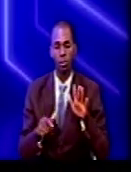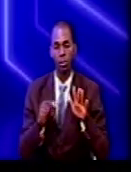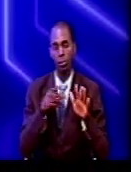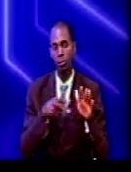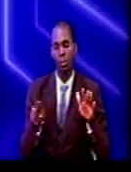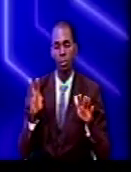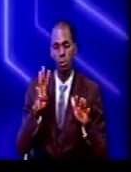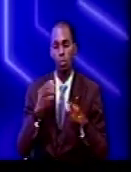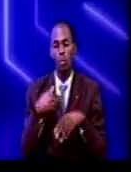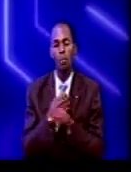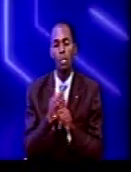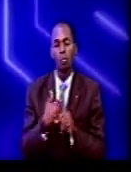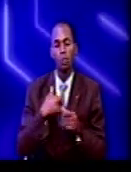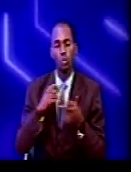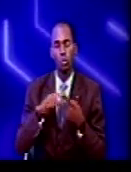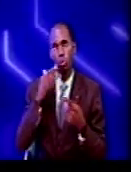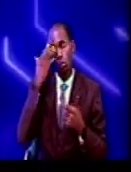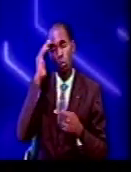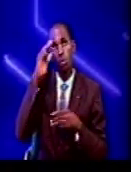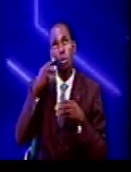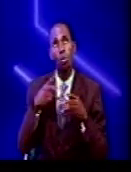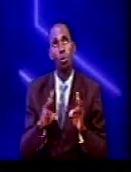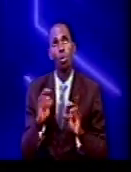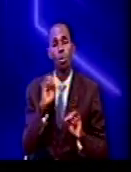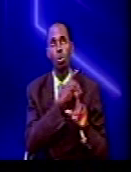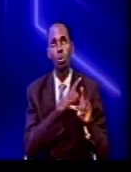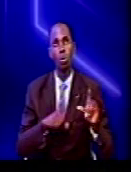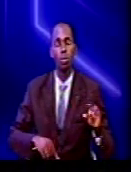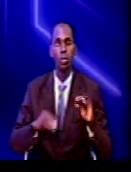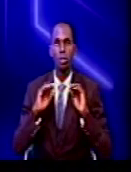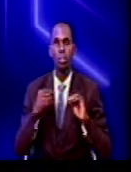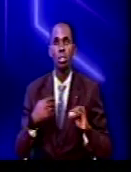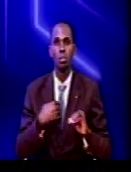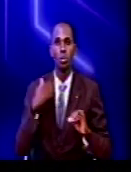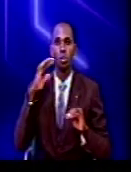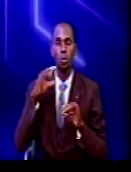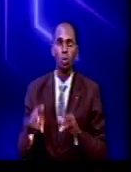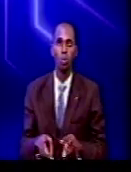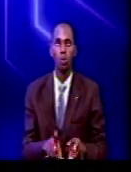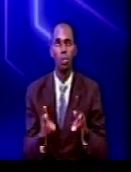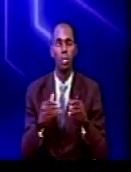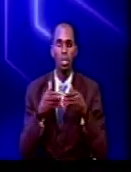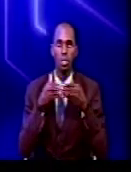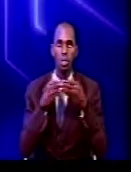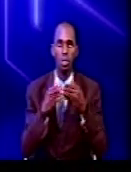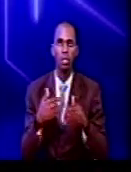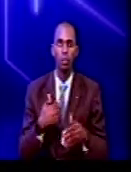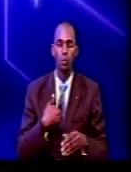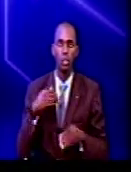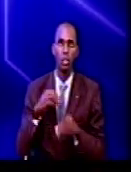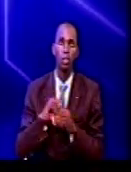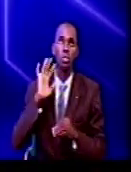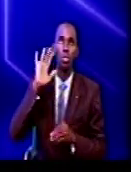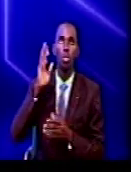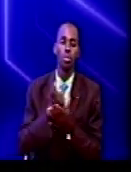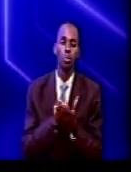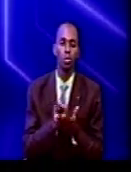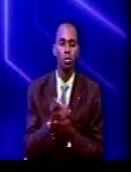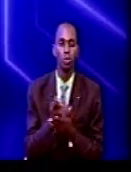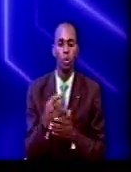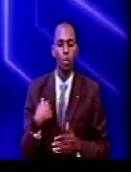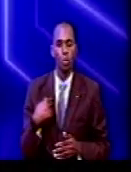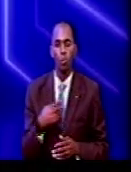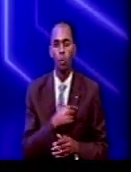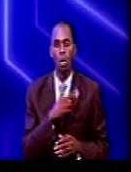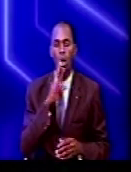Psalm 25, verse 4, make me to know your ways. O Lord, teach me your